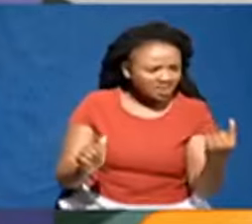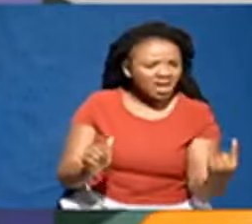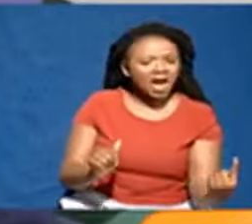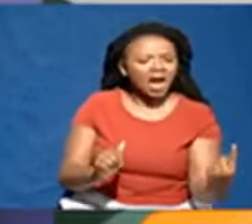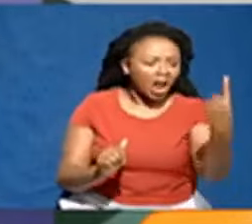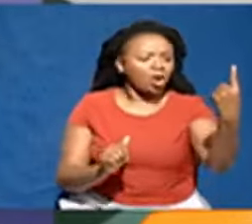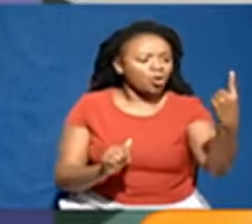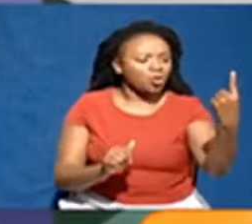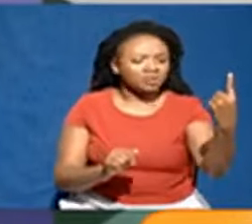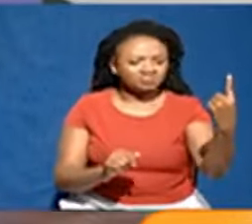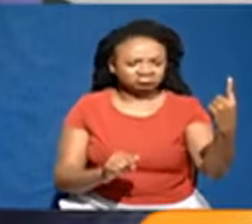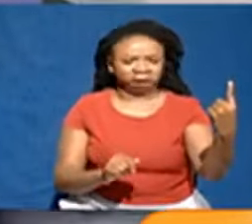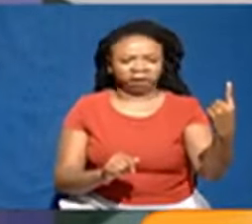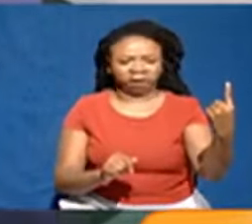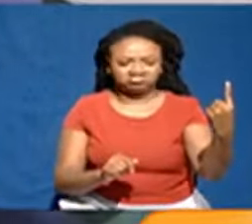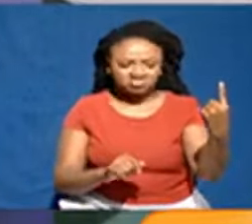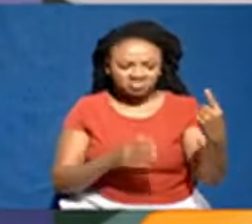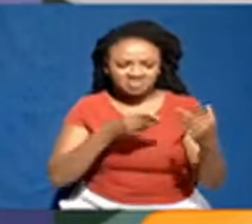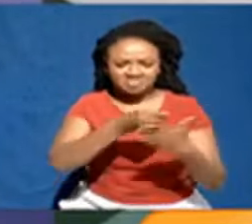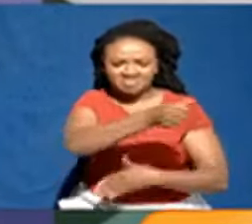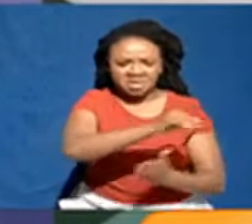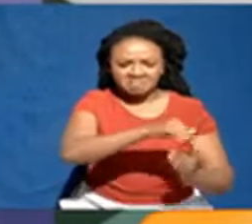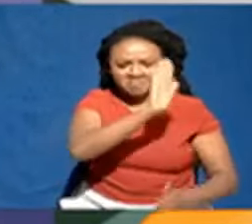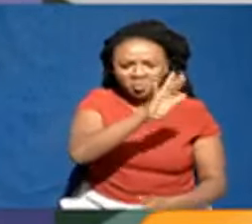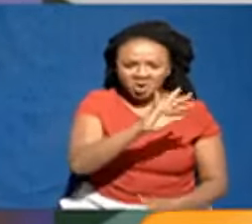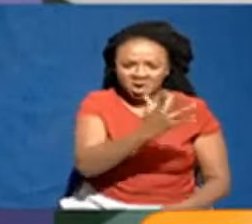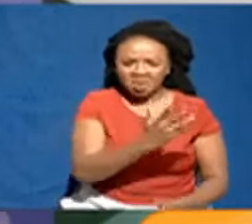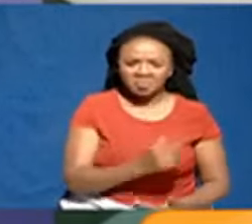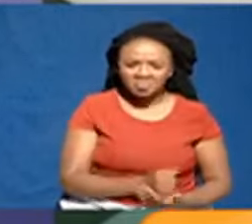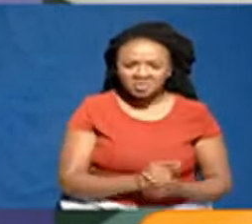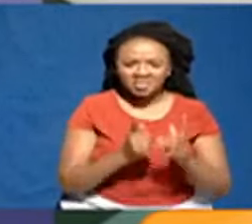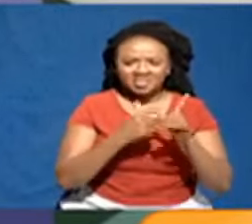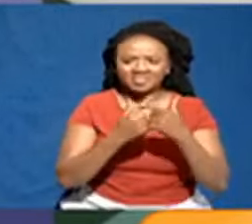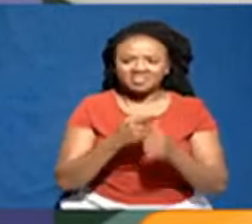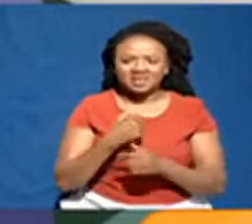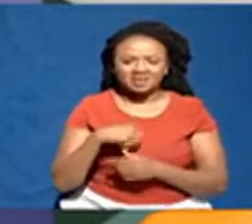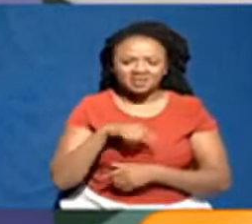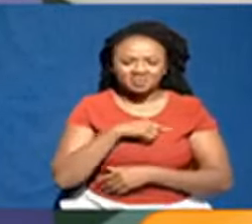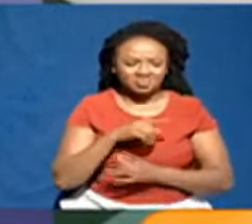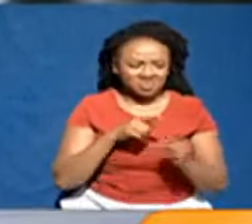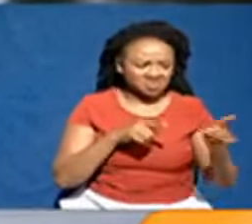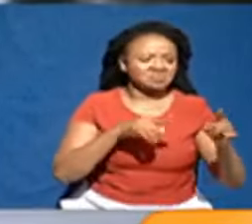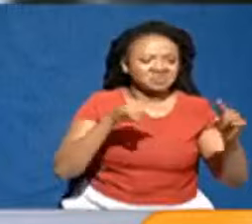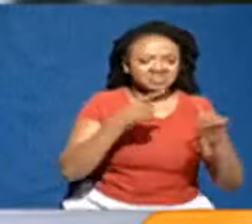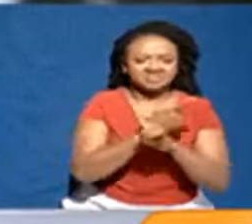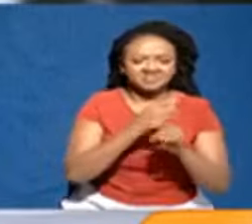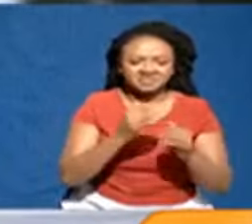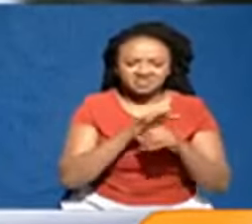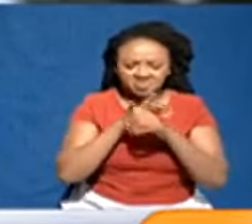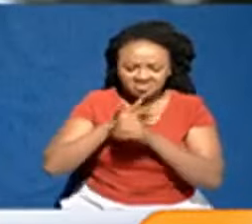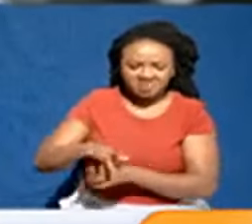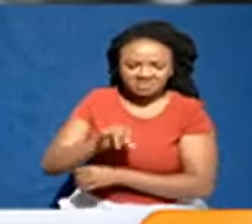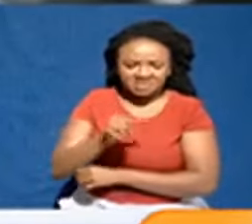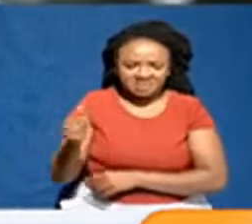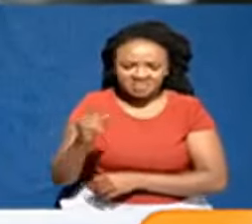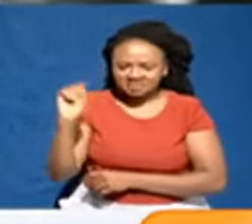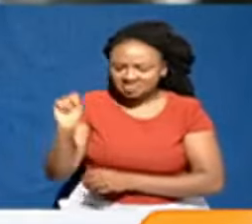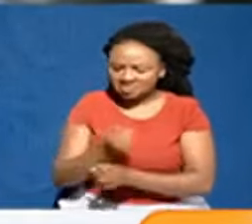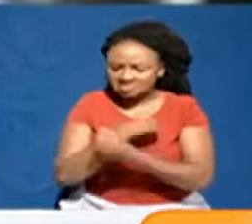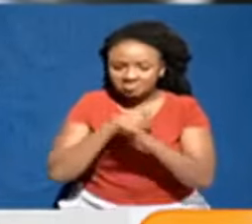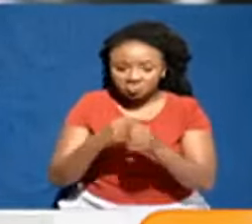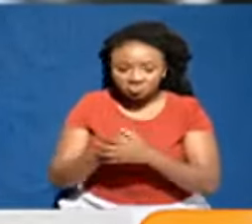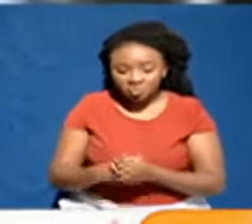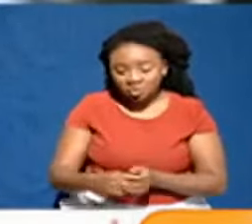school together and came from the same grade, and they just went to different direction, and then we treat them differently. Unajua pesa ni mambo